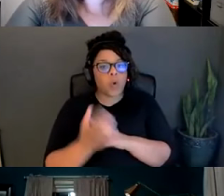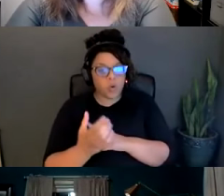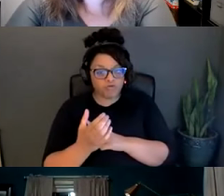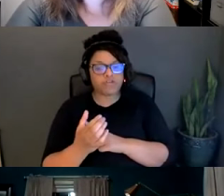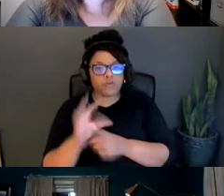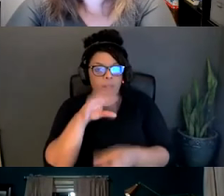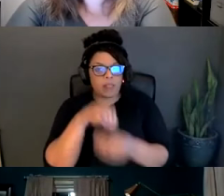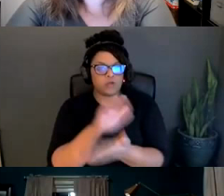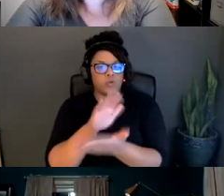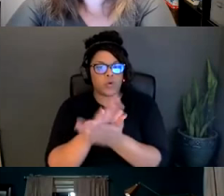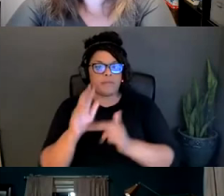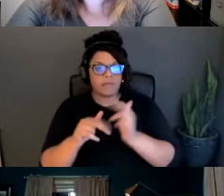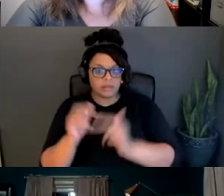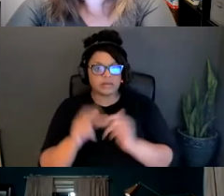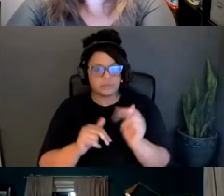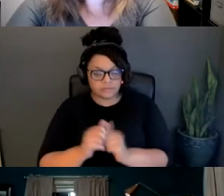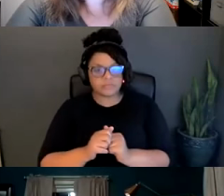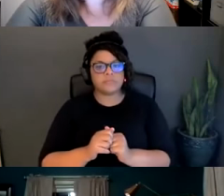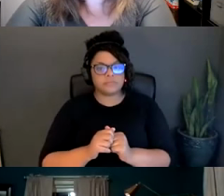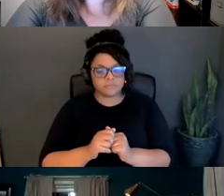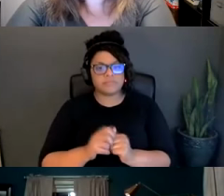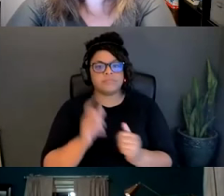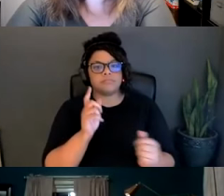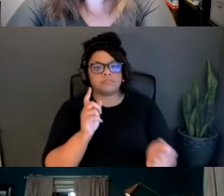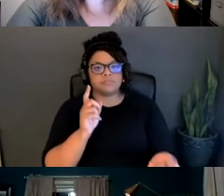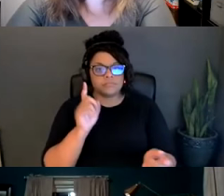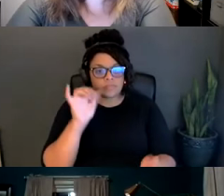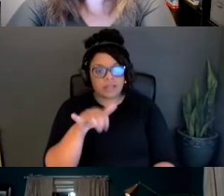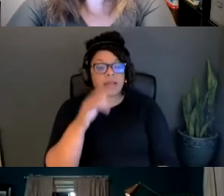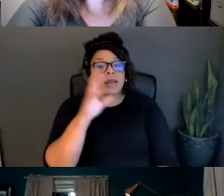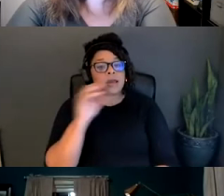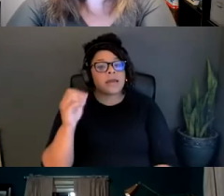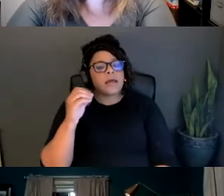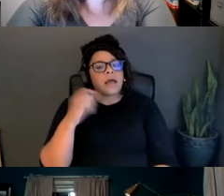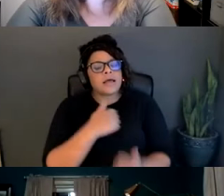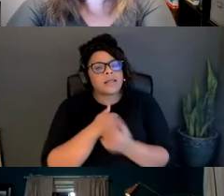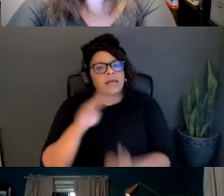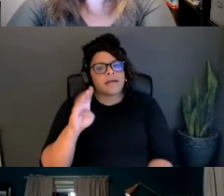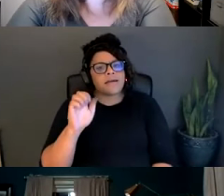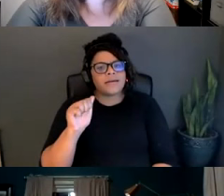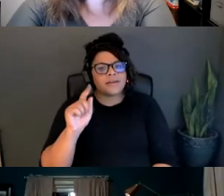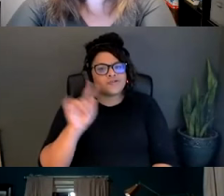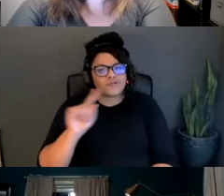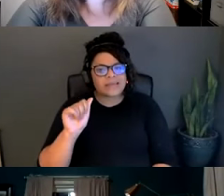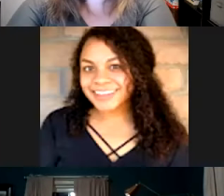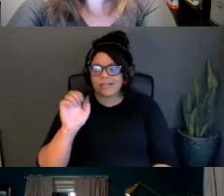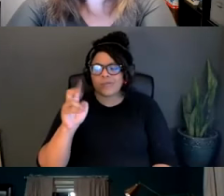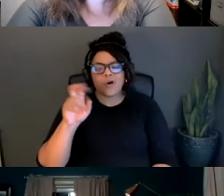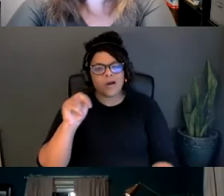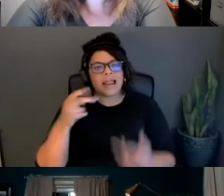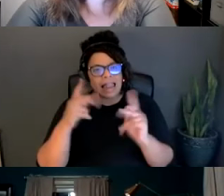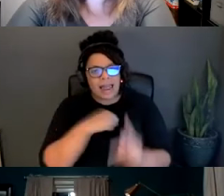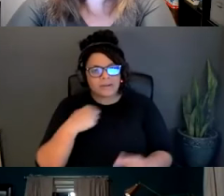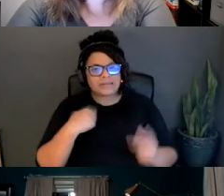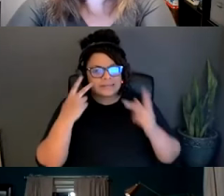in the school building. For me, and I really love Beatrice LeBron allowing us to see